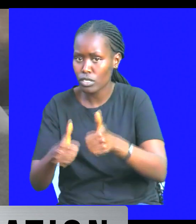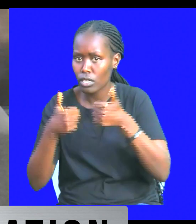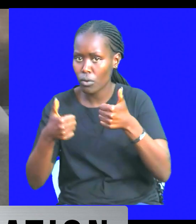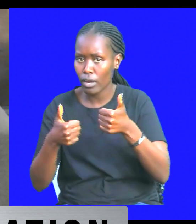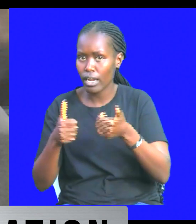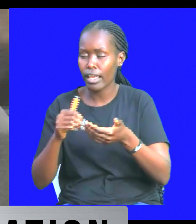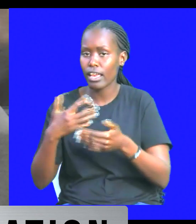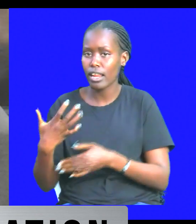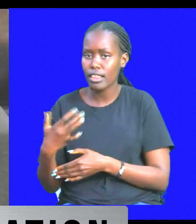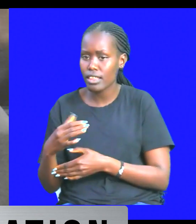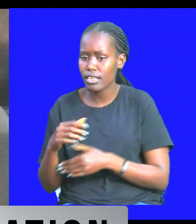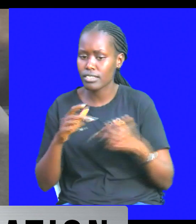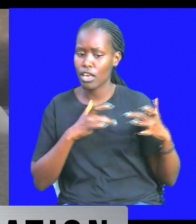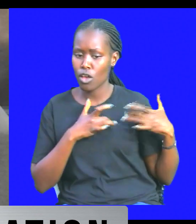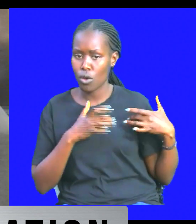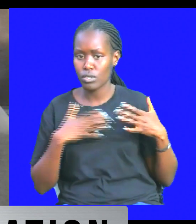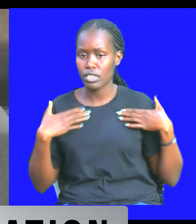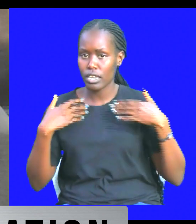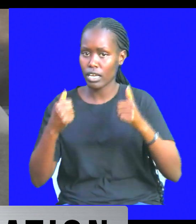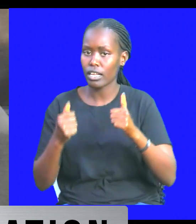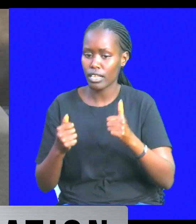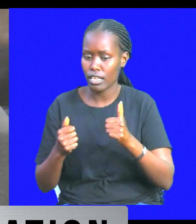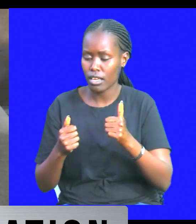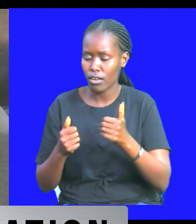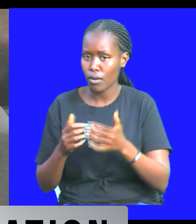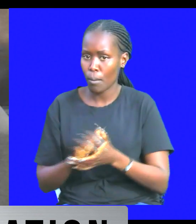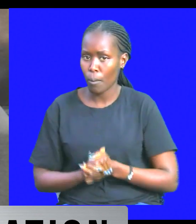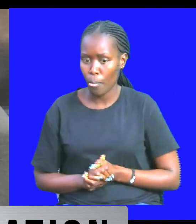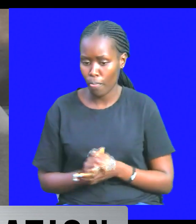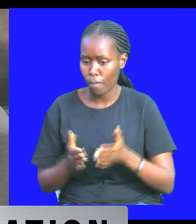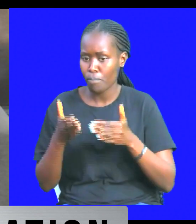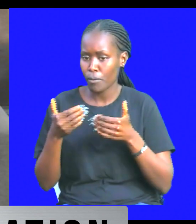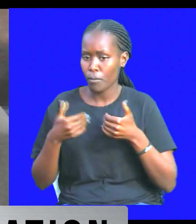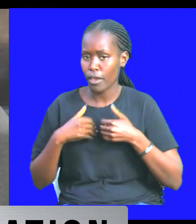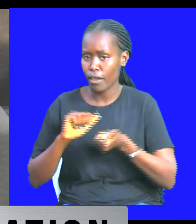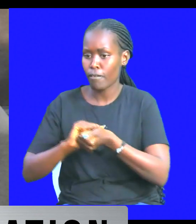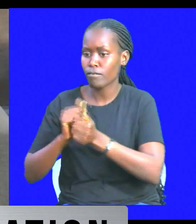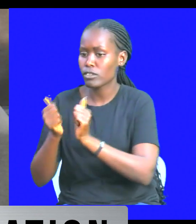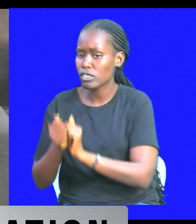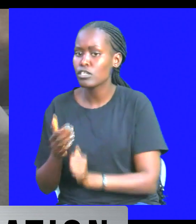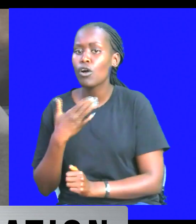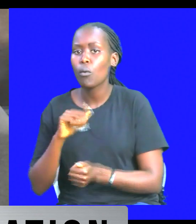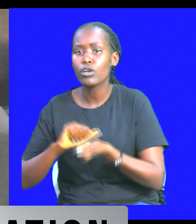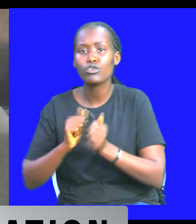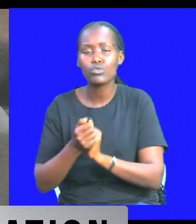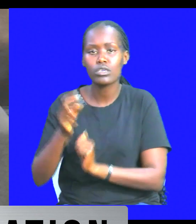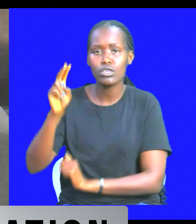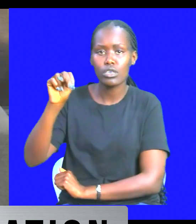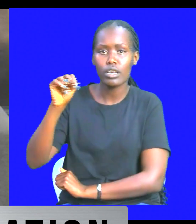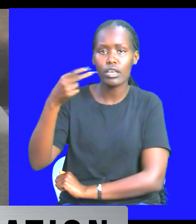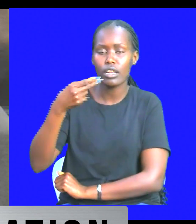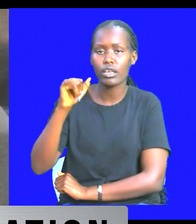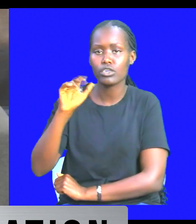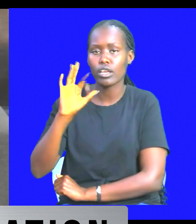health? We are still going to have a fit... Because there's been a change. They want to change NHIF to social health